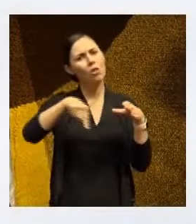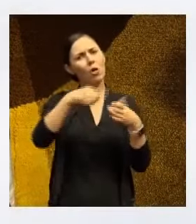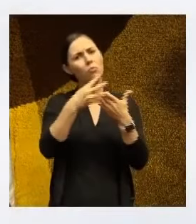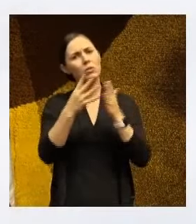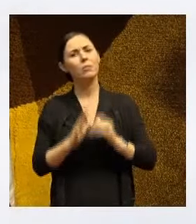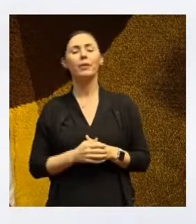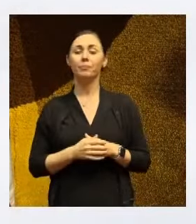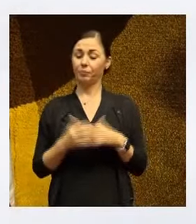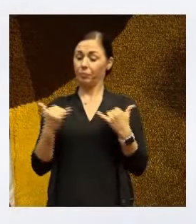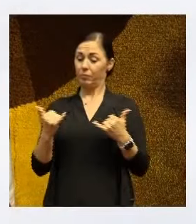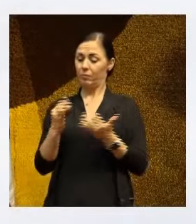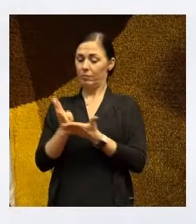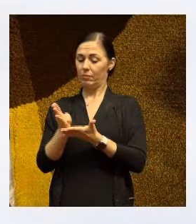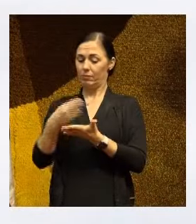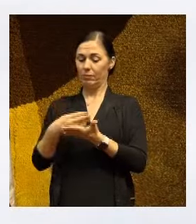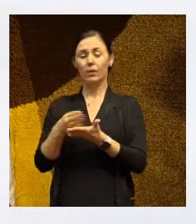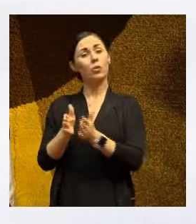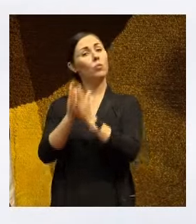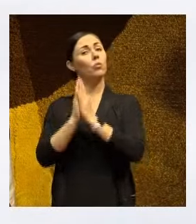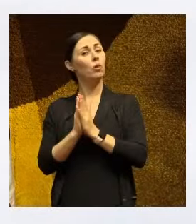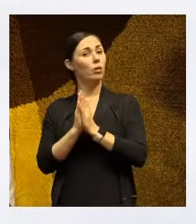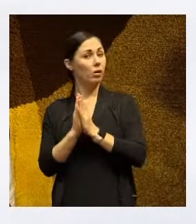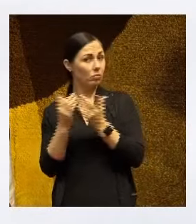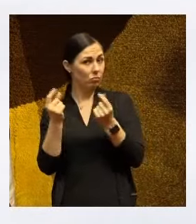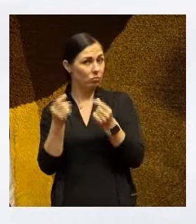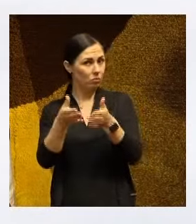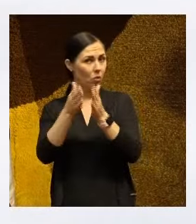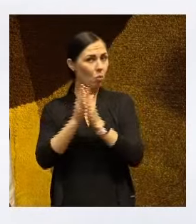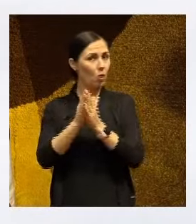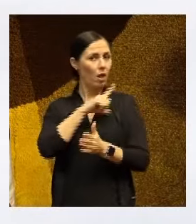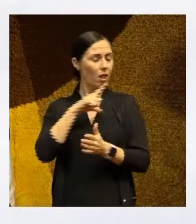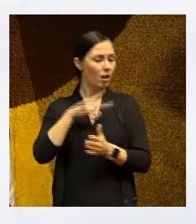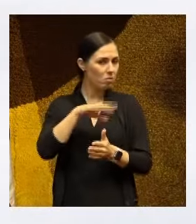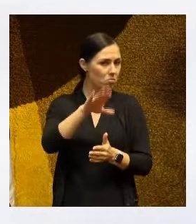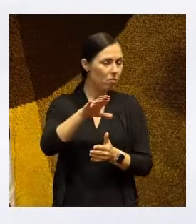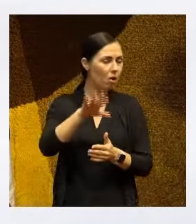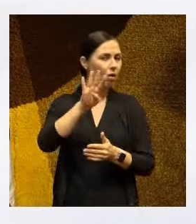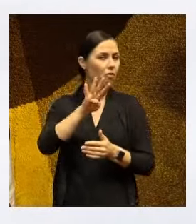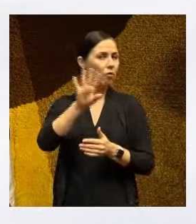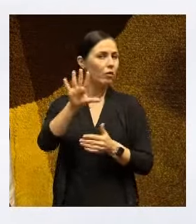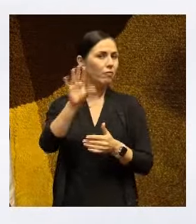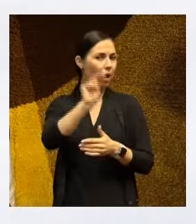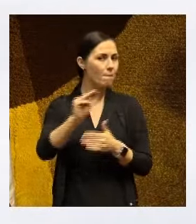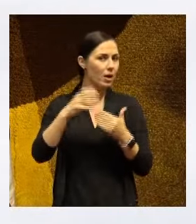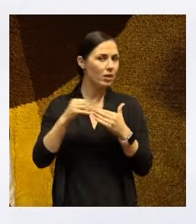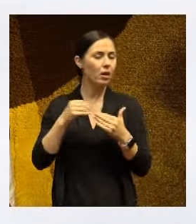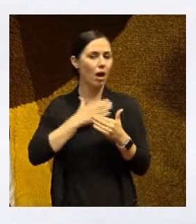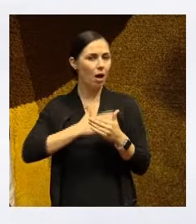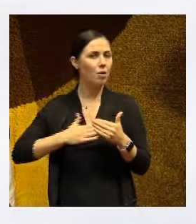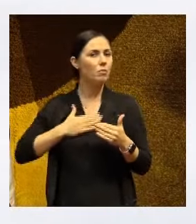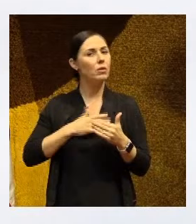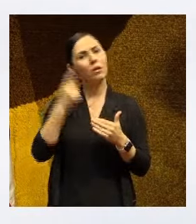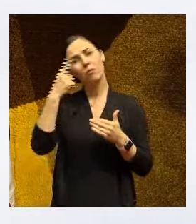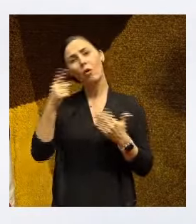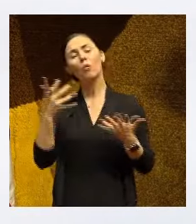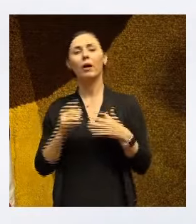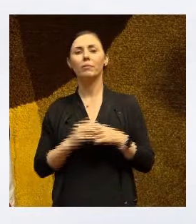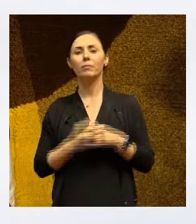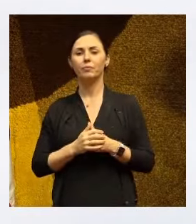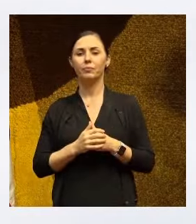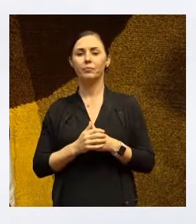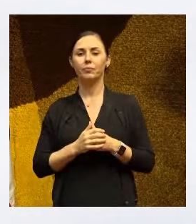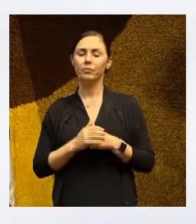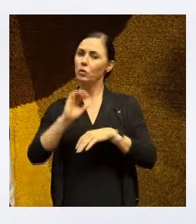budget request, we've also asked the legislature for $45 million to build a consolidated healthcare